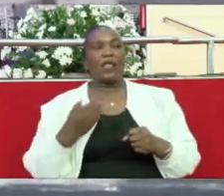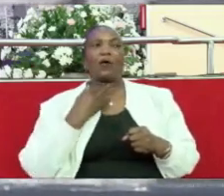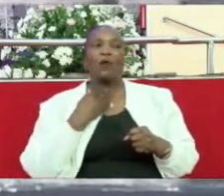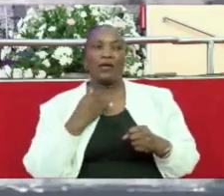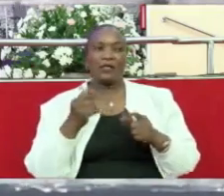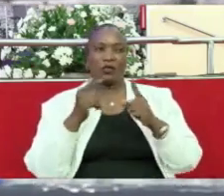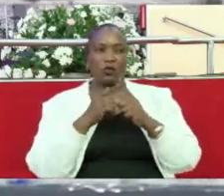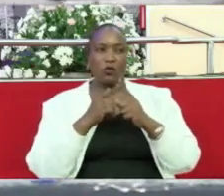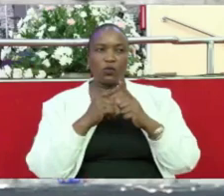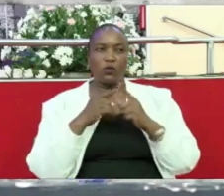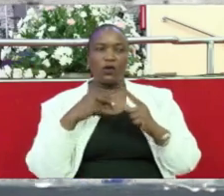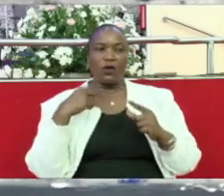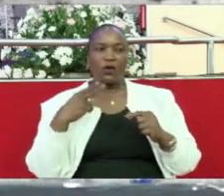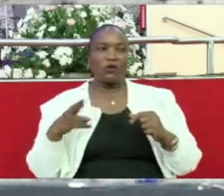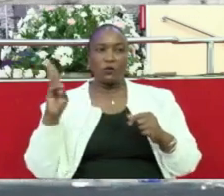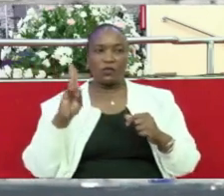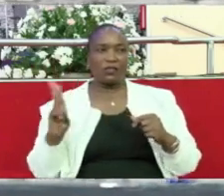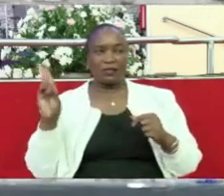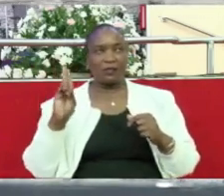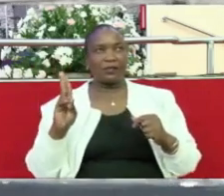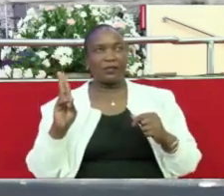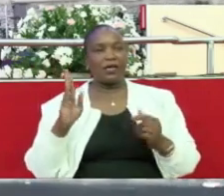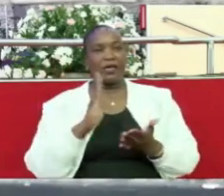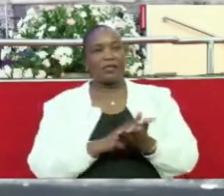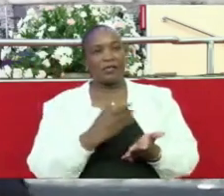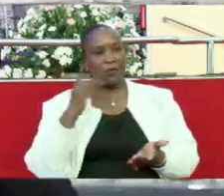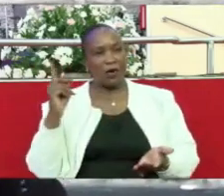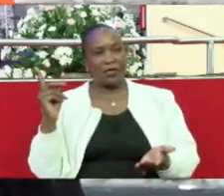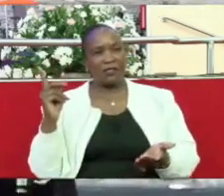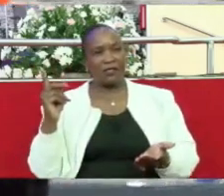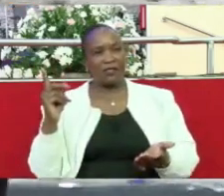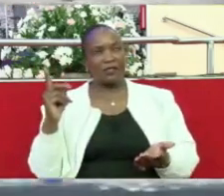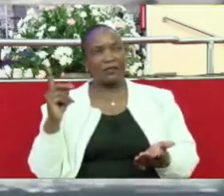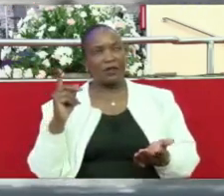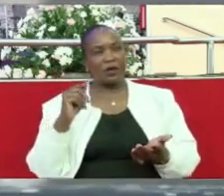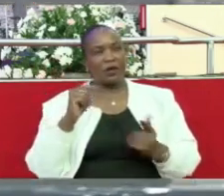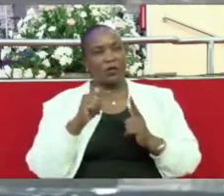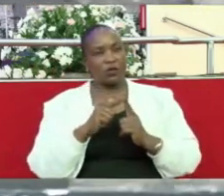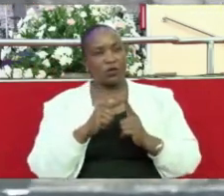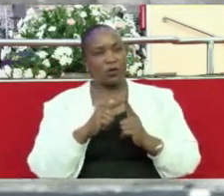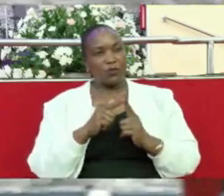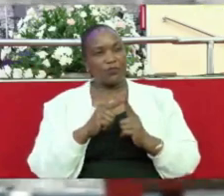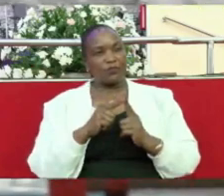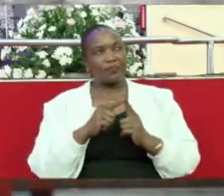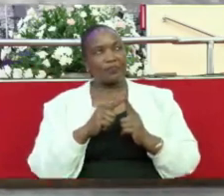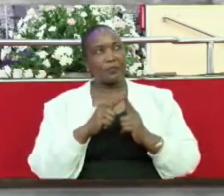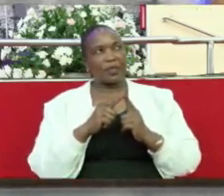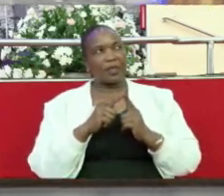and tell him not to join that company. I had a way to getting back into all the emails.